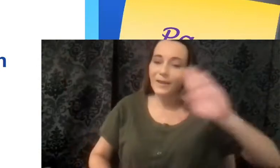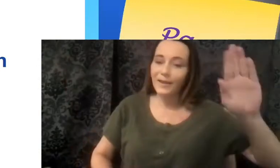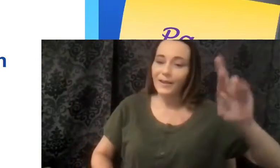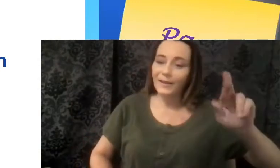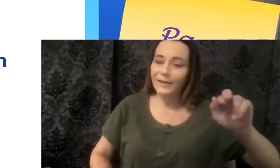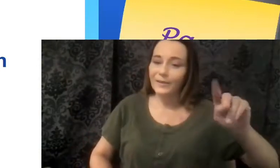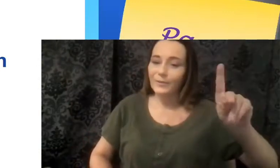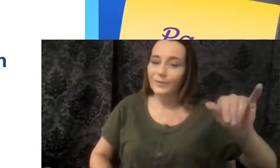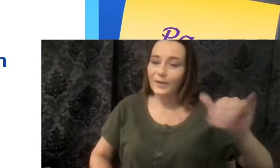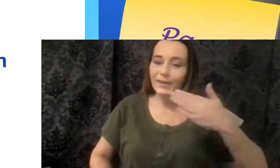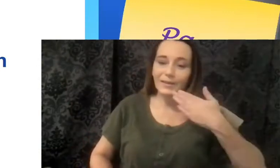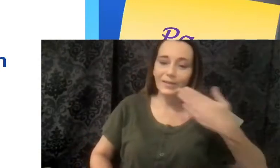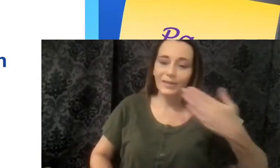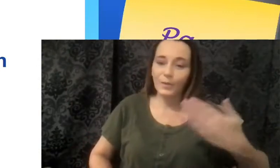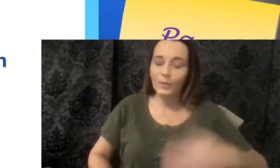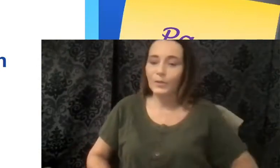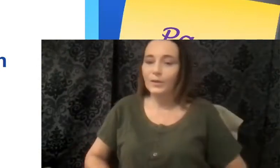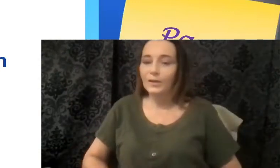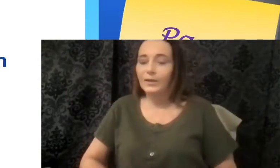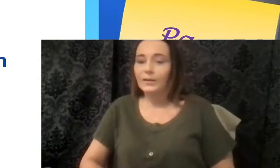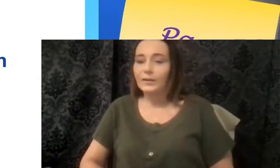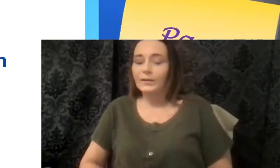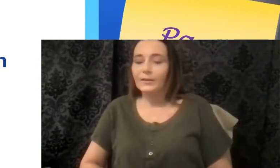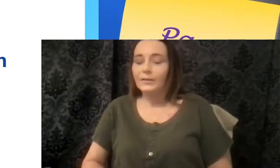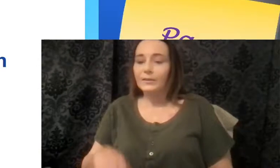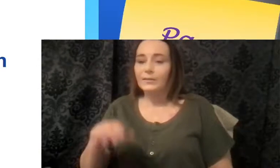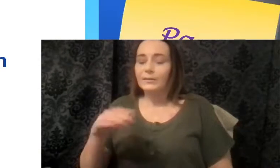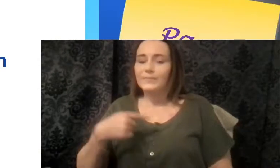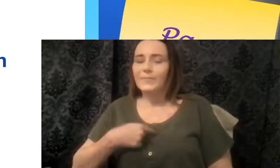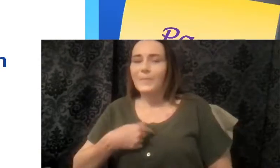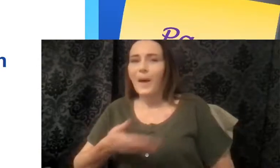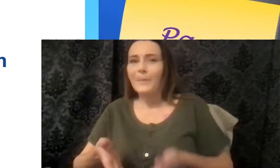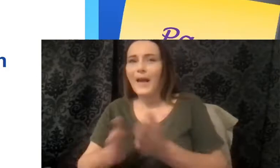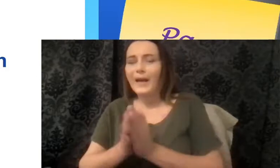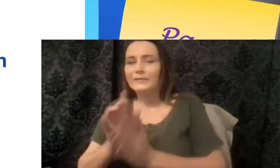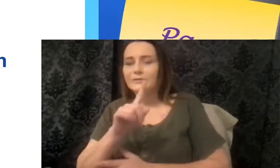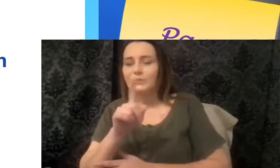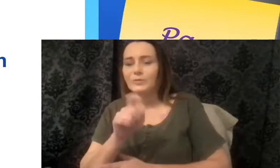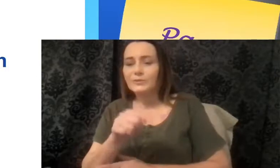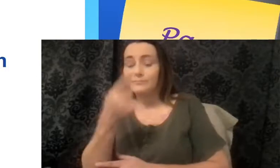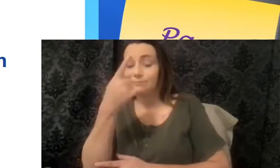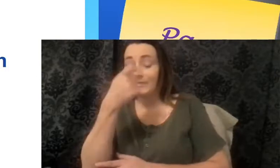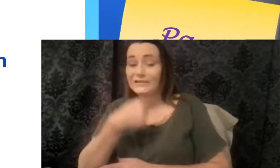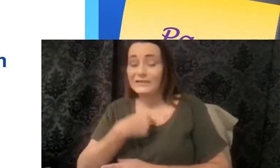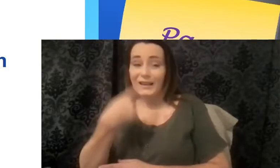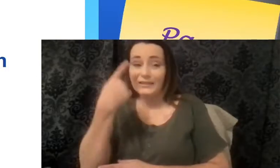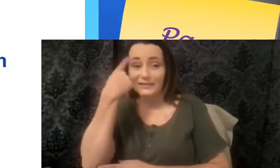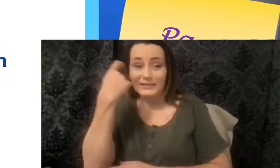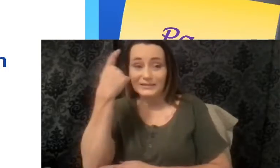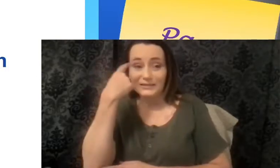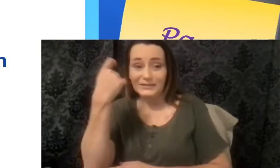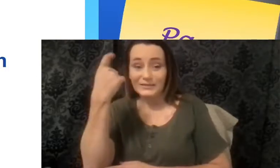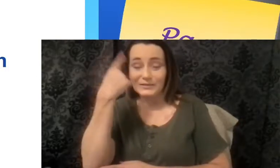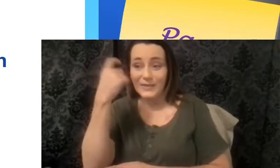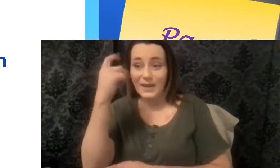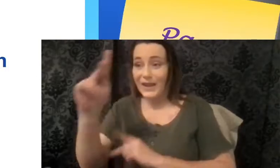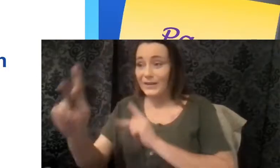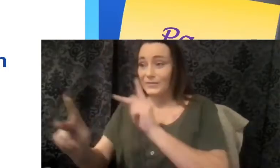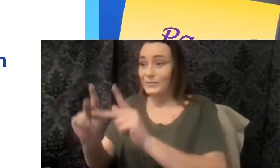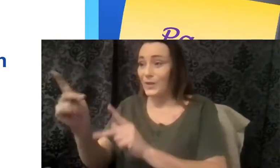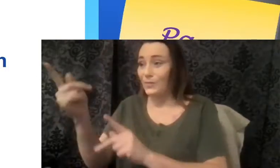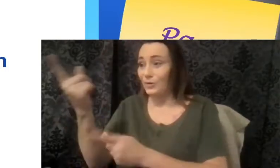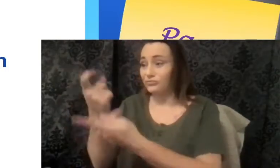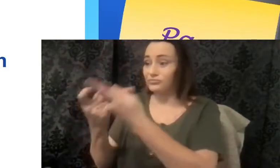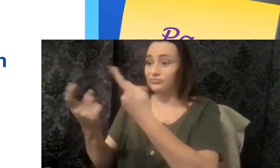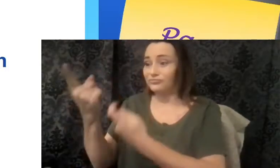you. I am asking this question because I suspect I will be asked this question as we take these